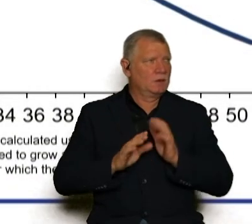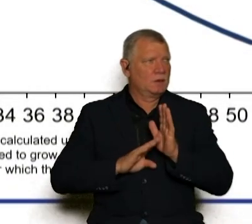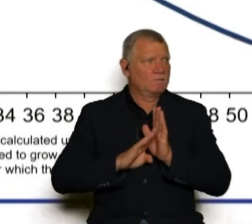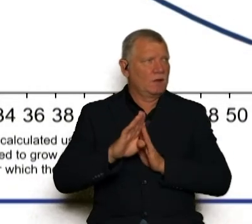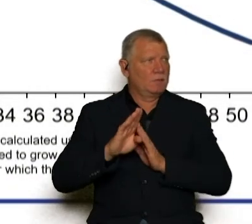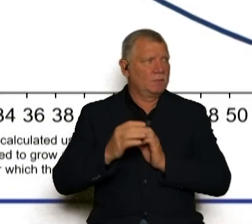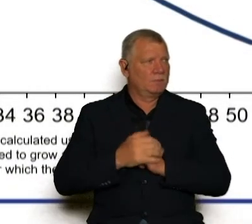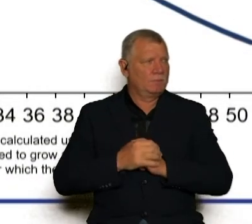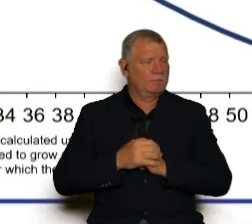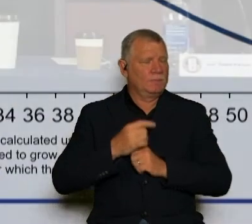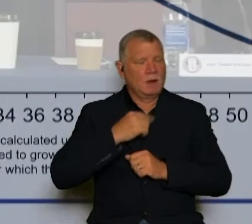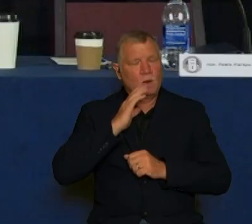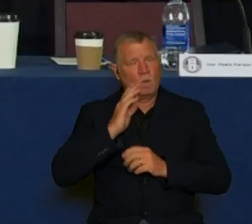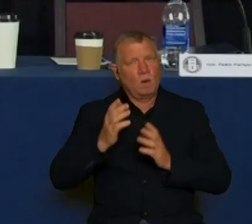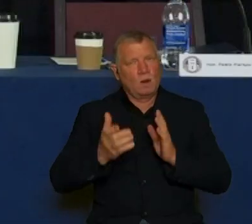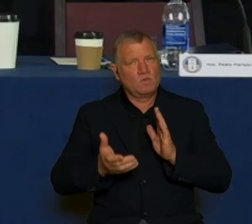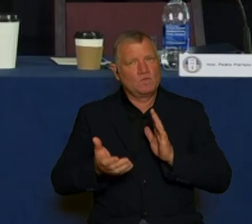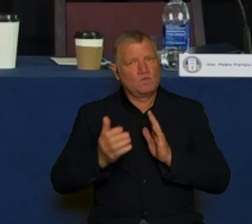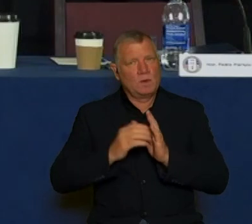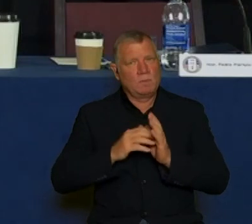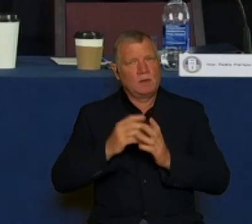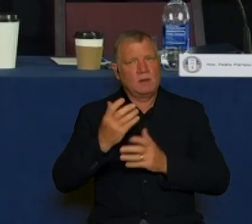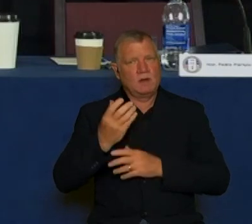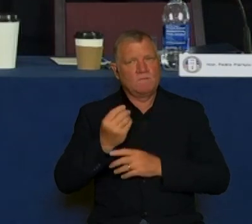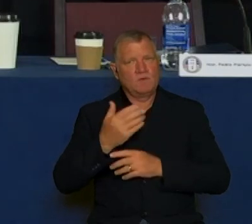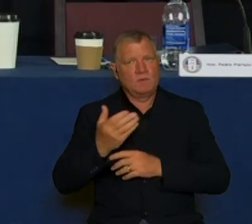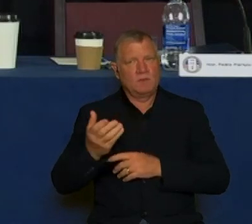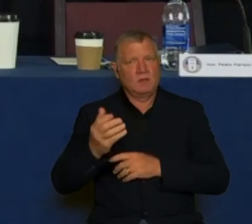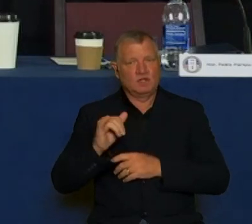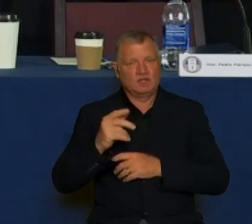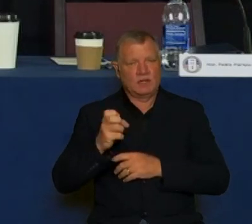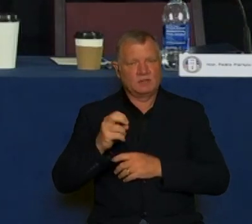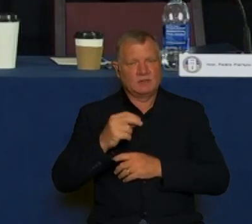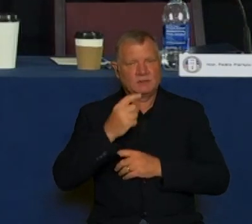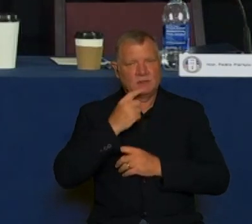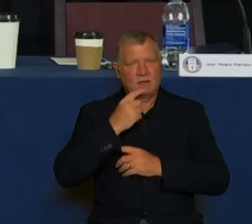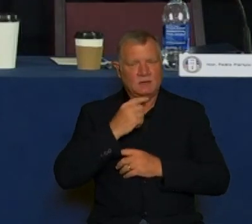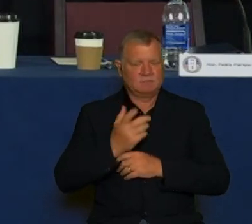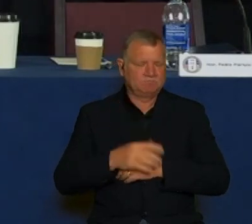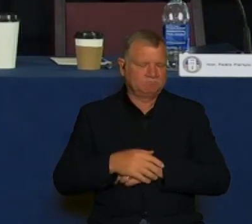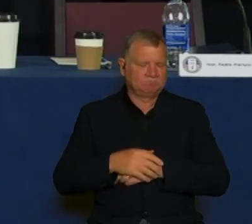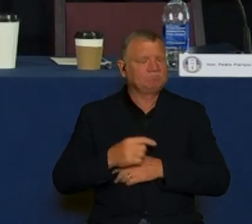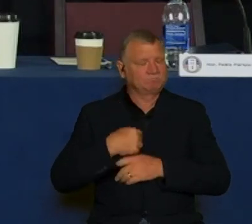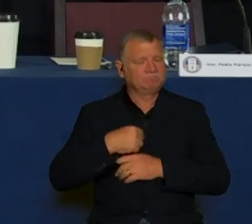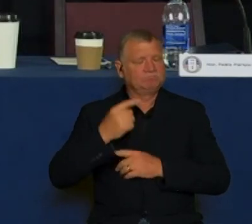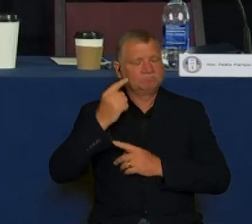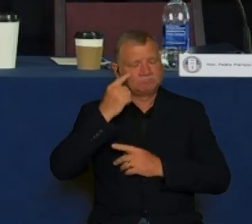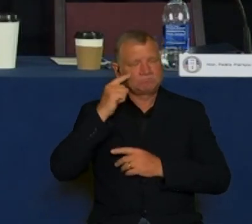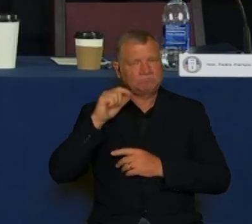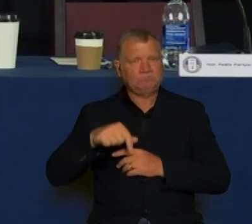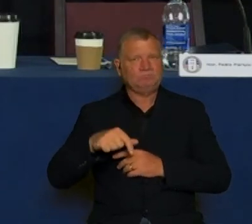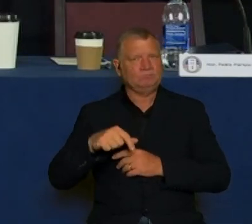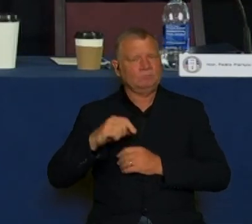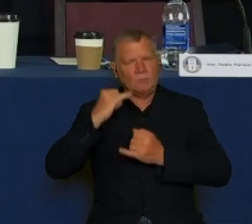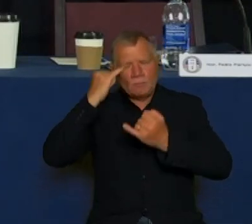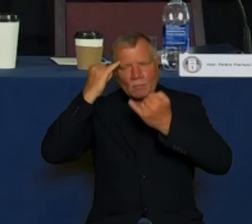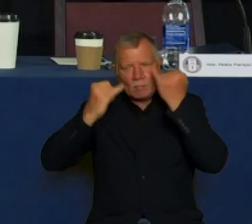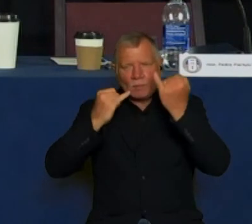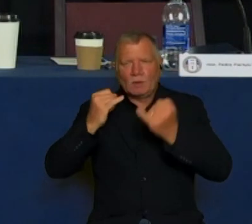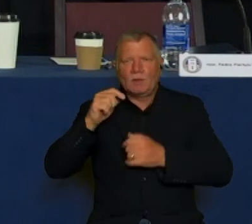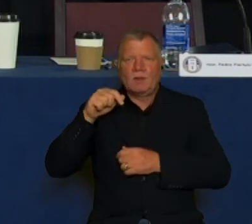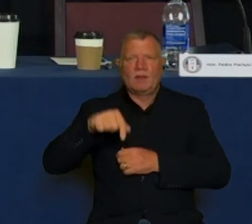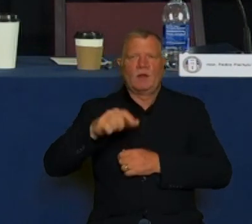development. I'll just repeat a couple of things that Jason said. One is, I think this is an innovation that's going